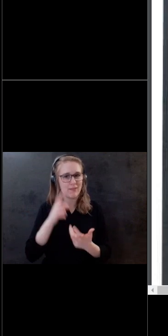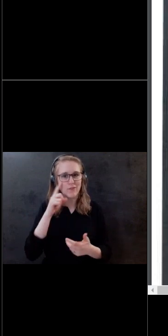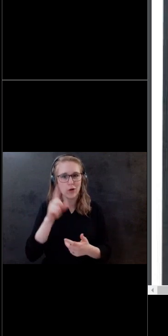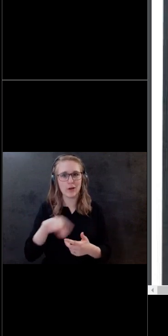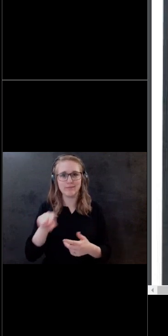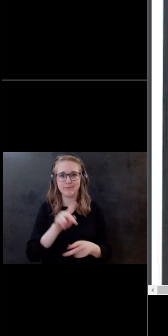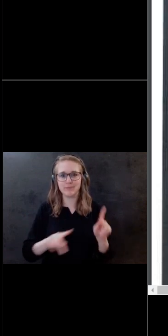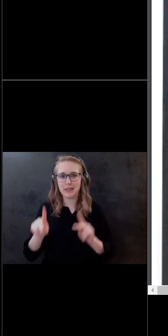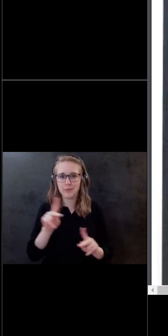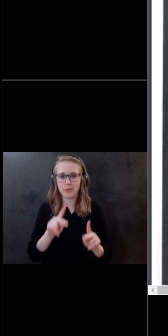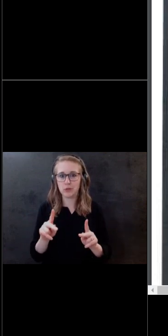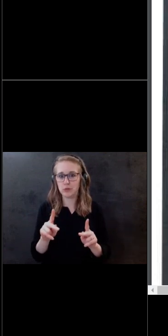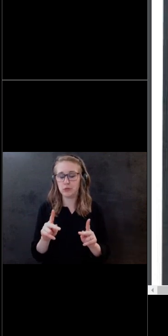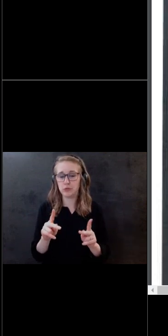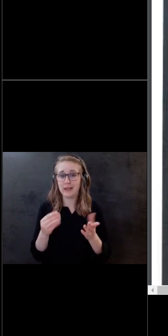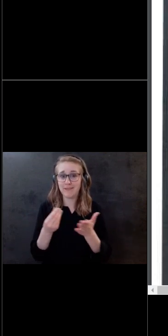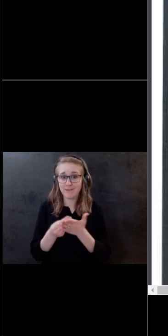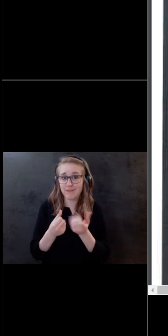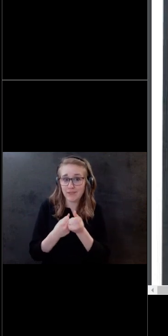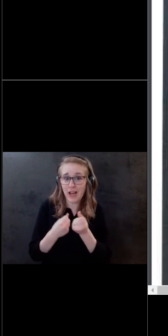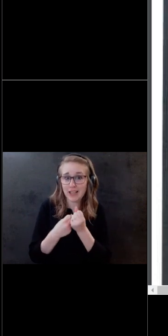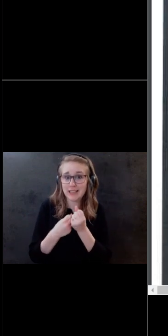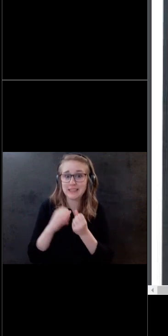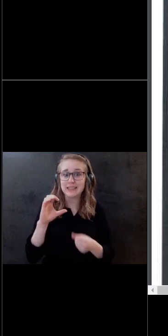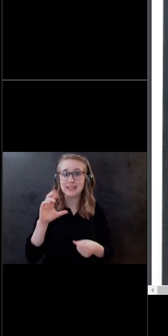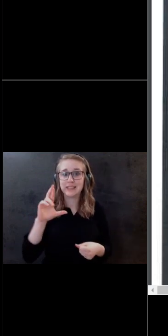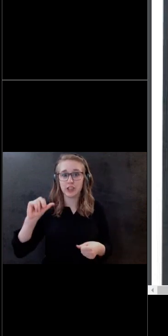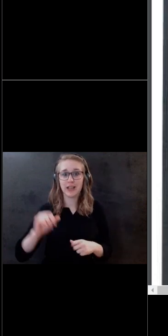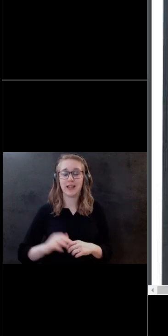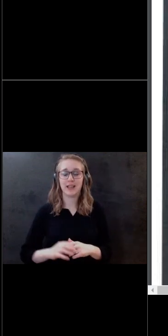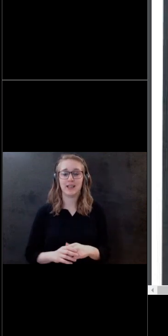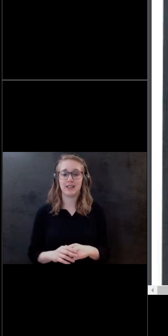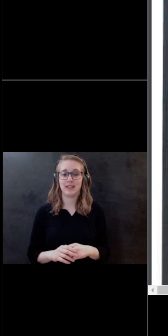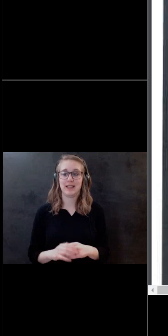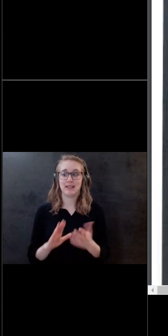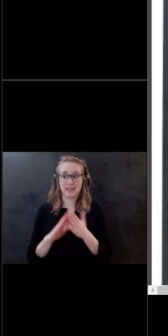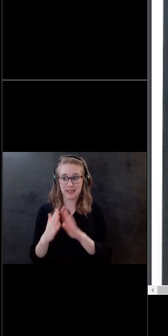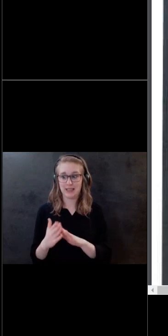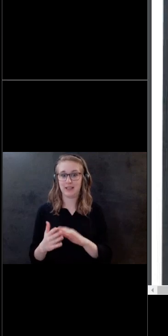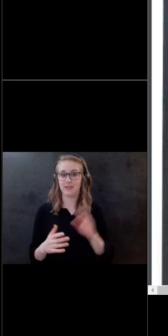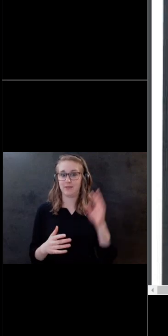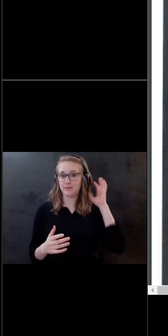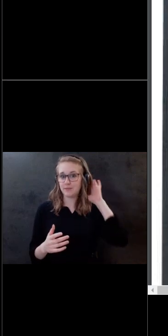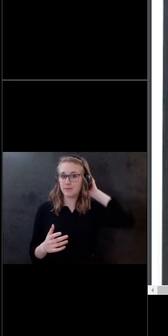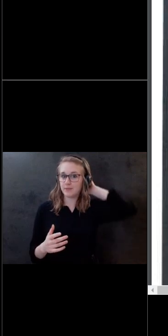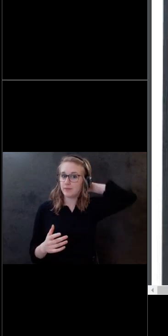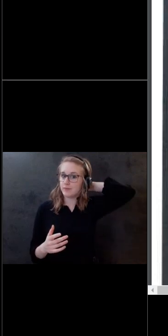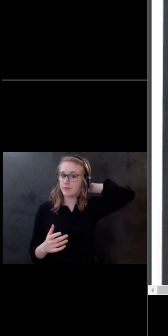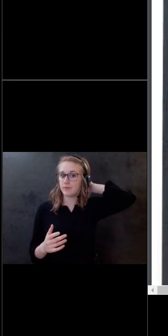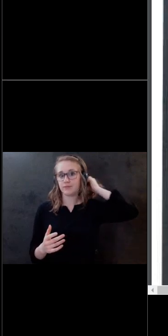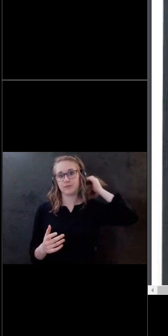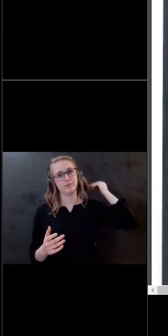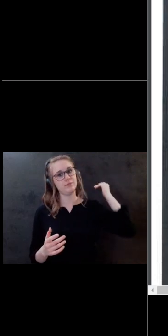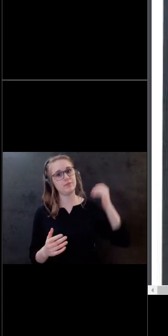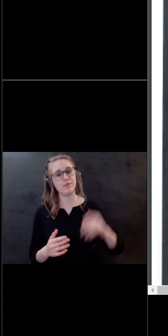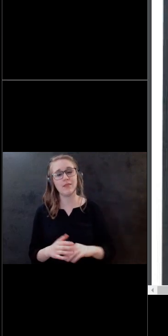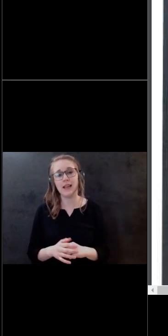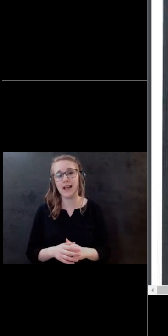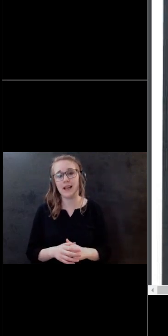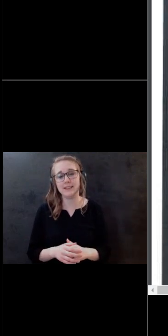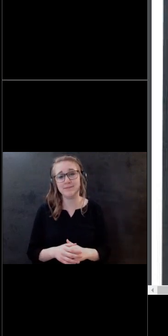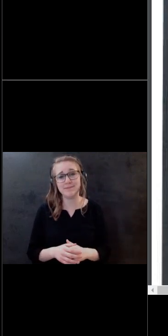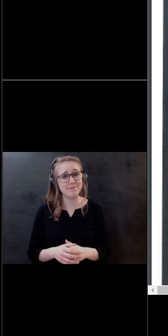who fund, you know, the CRA and the city. And so, you know, I